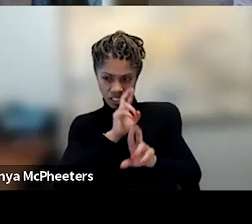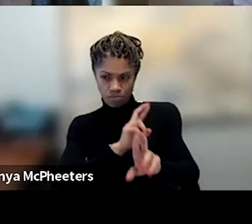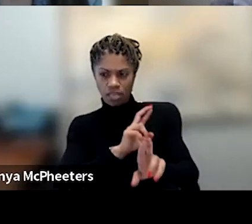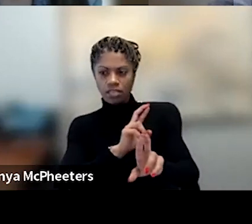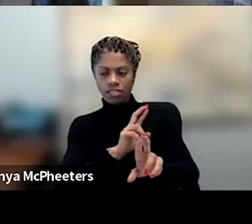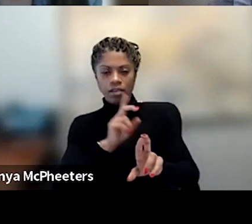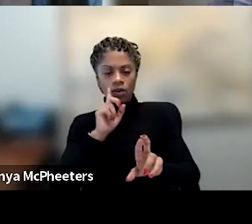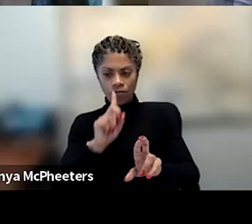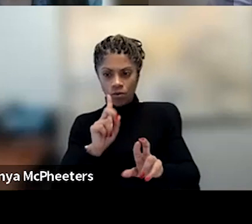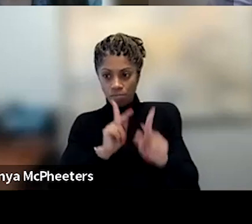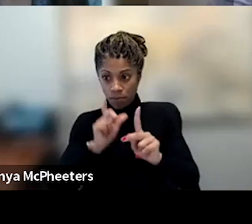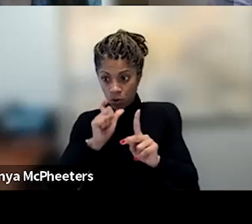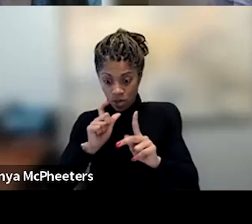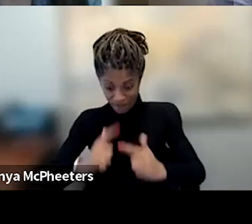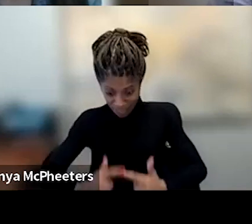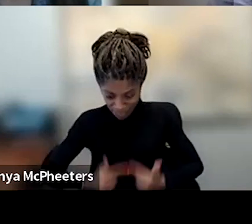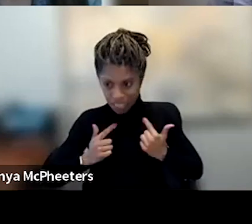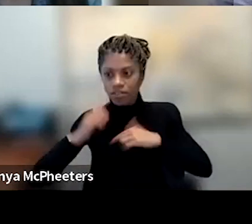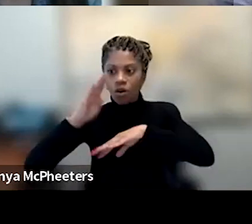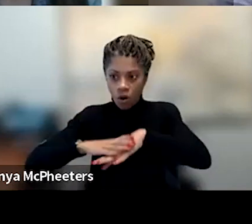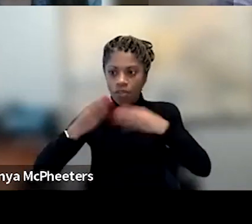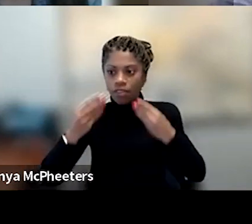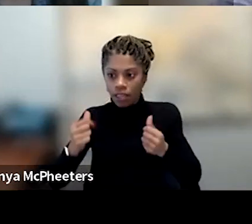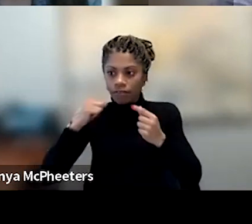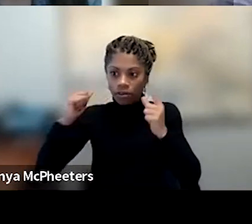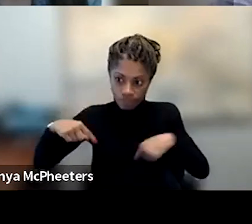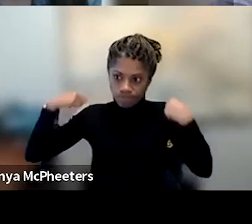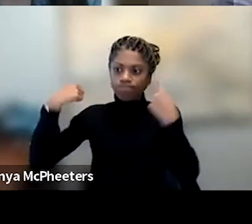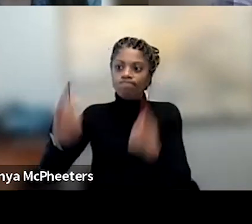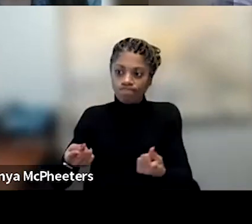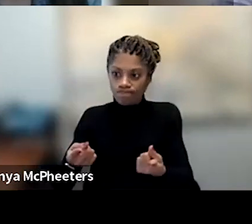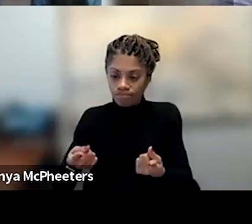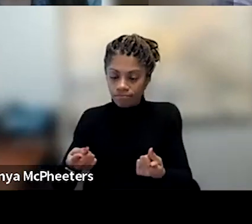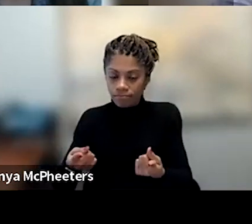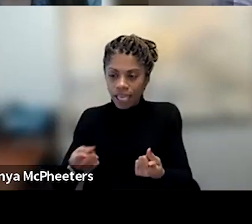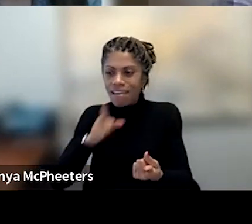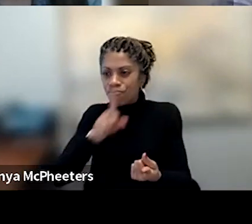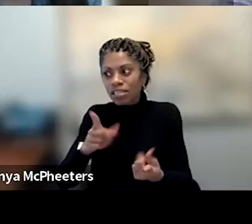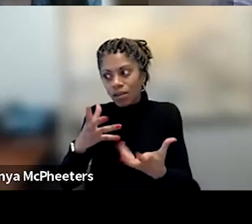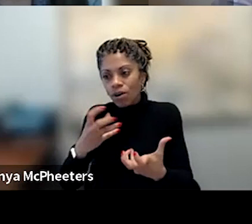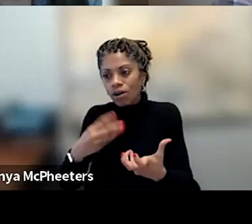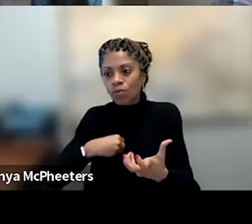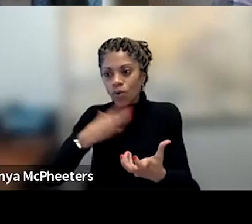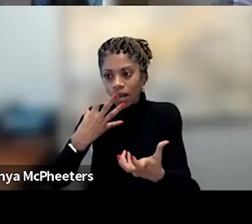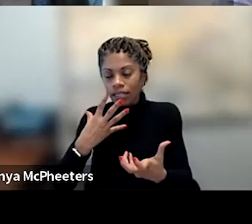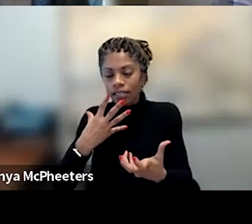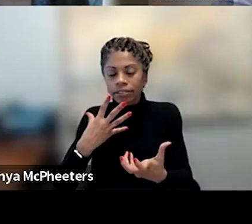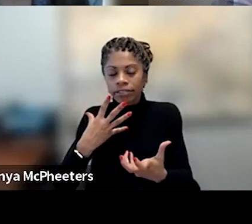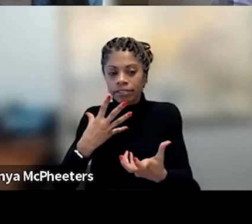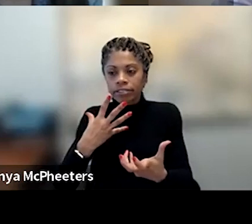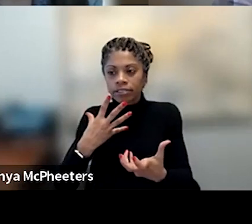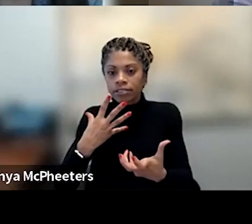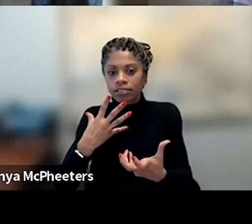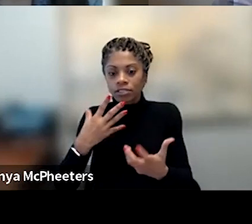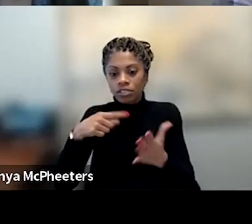there's a big movement there to show more respect and more involvement relative to indigenous peoples